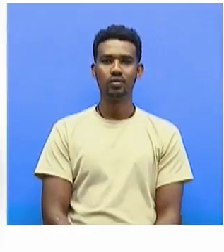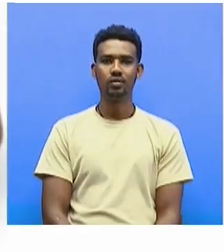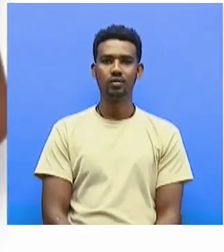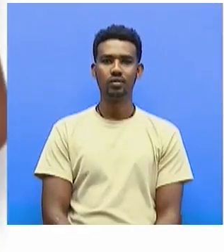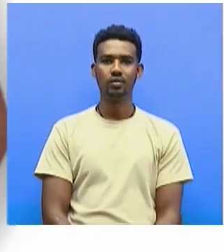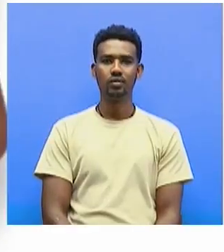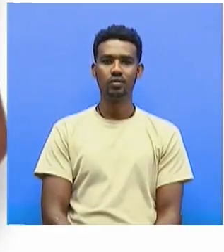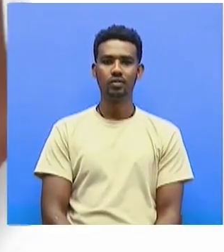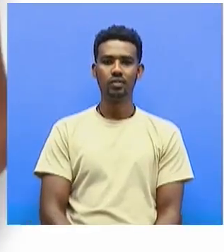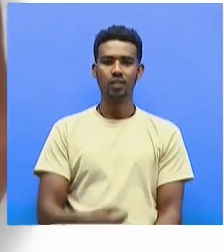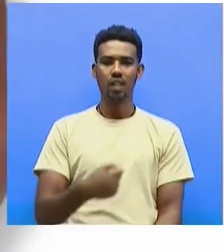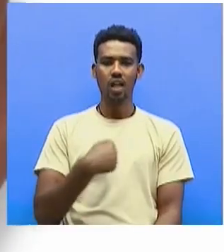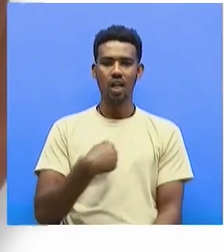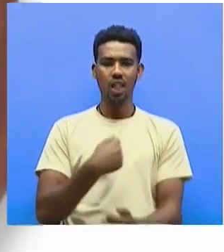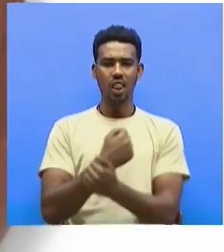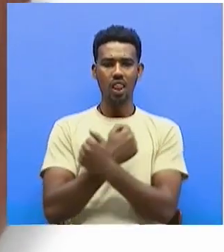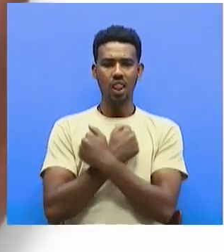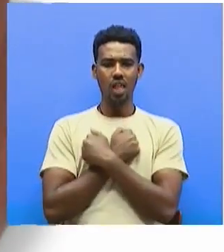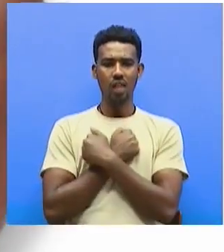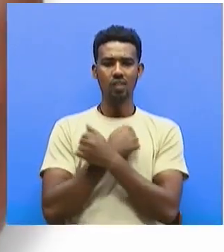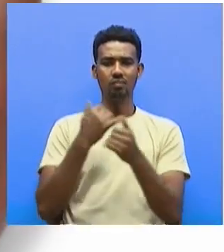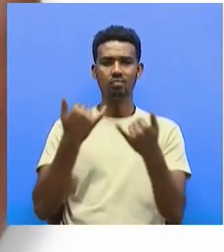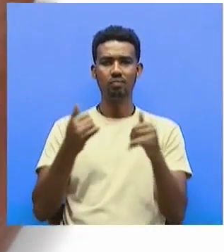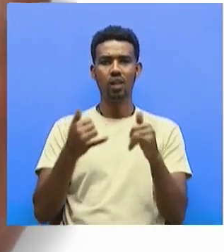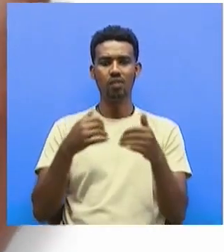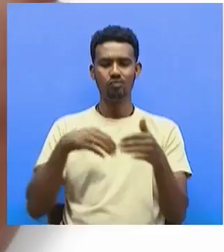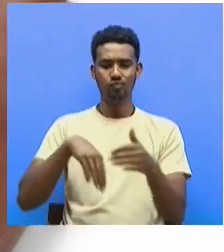playing football.